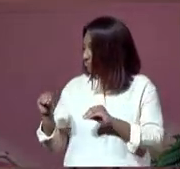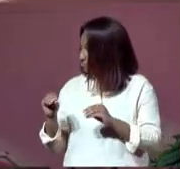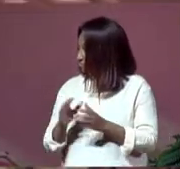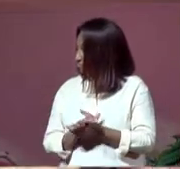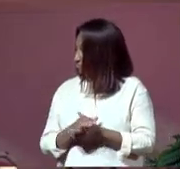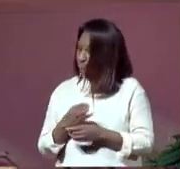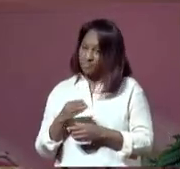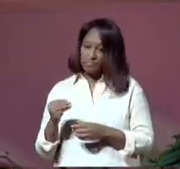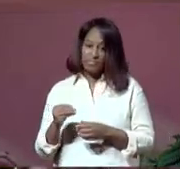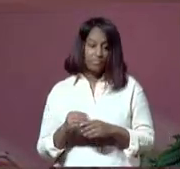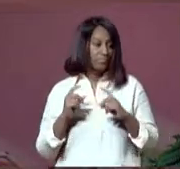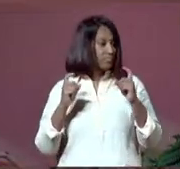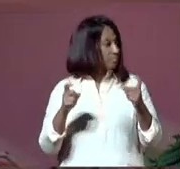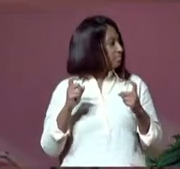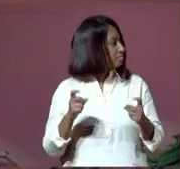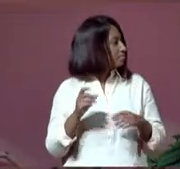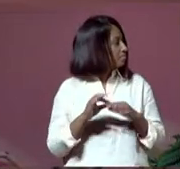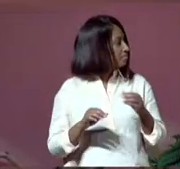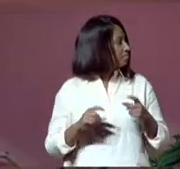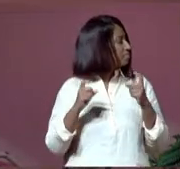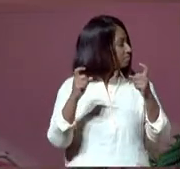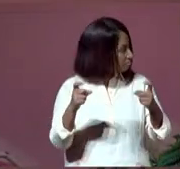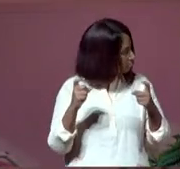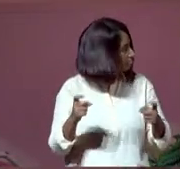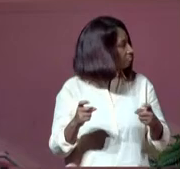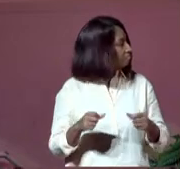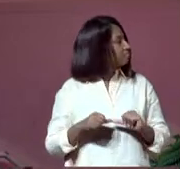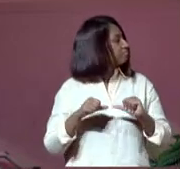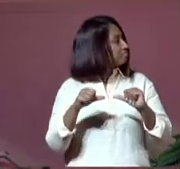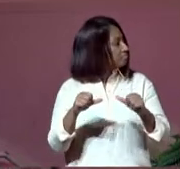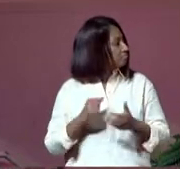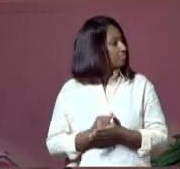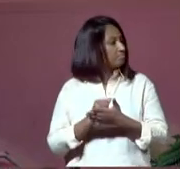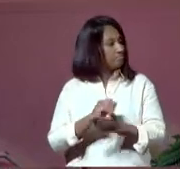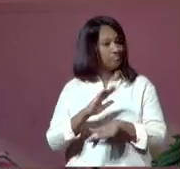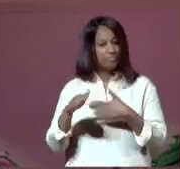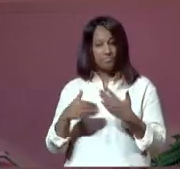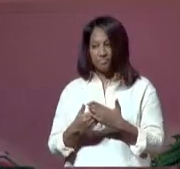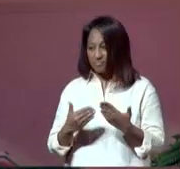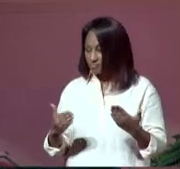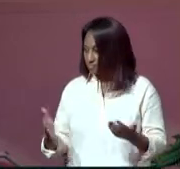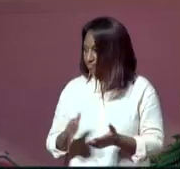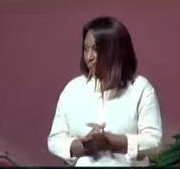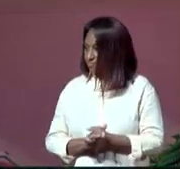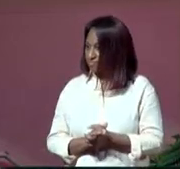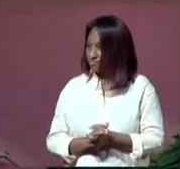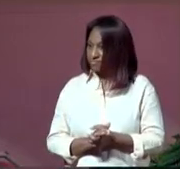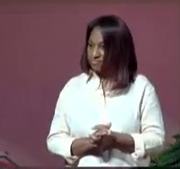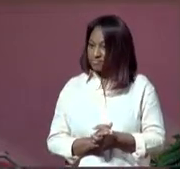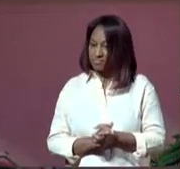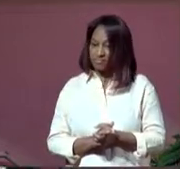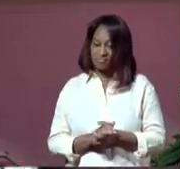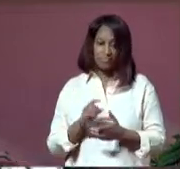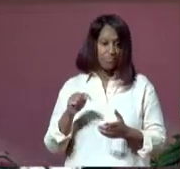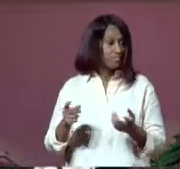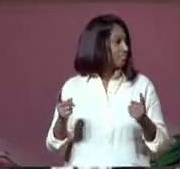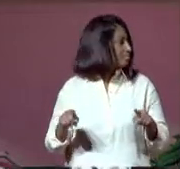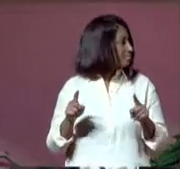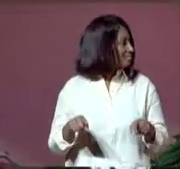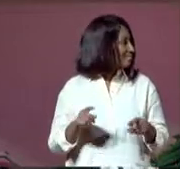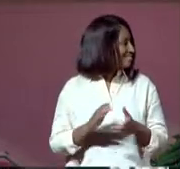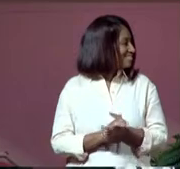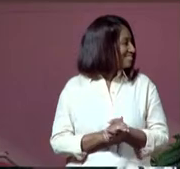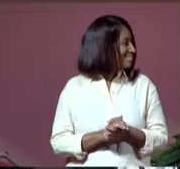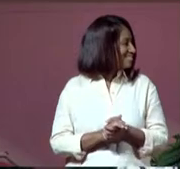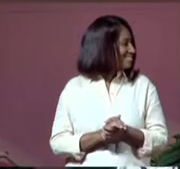so I gave her a lot, was trying to be generous and help her and all that stuff. And then this happened. This cracked me up. This happened. So